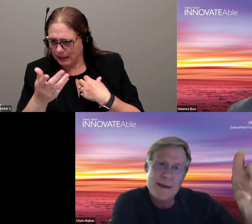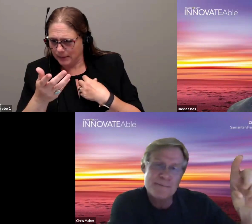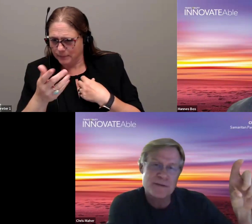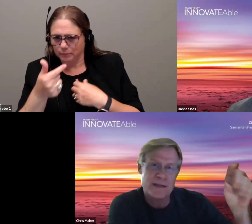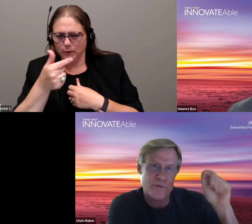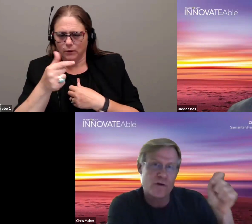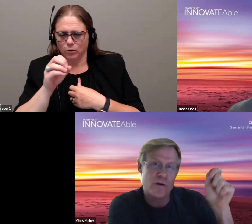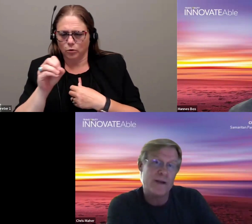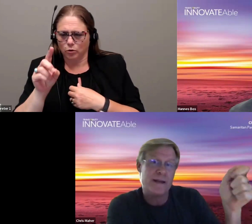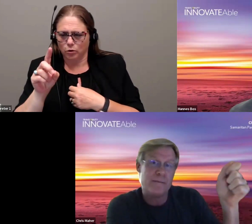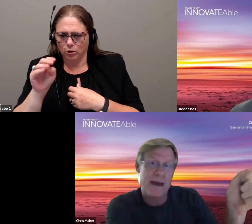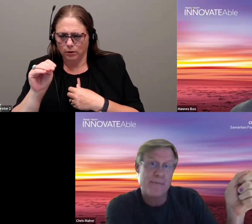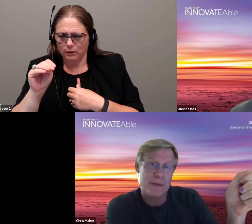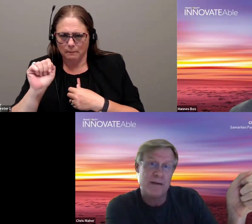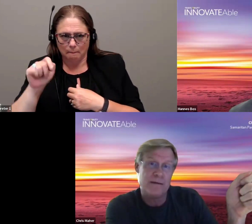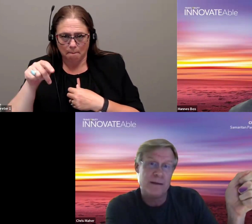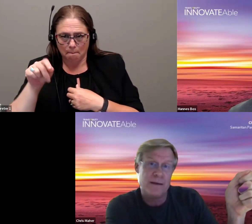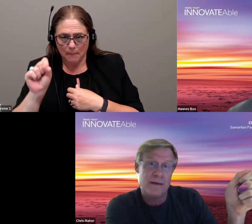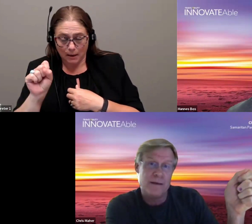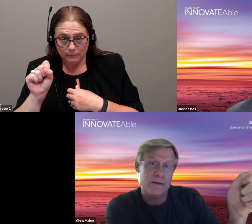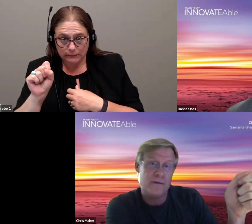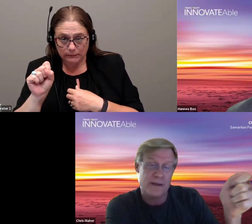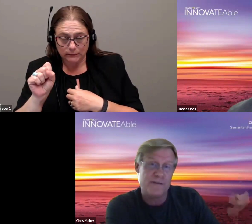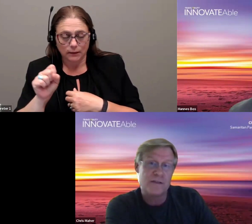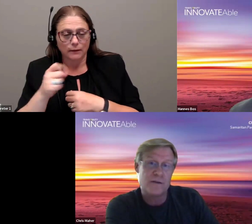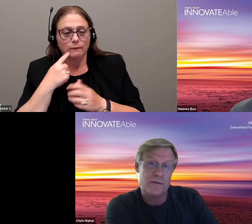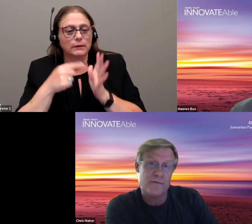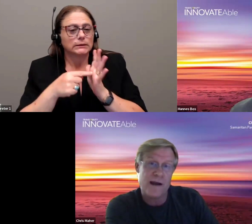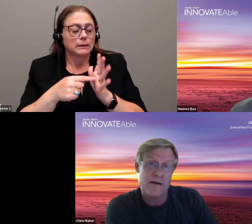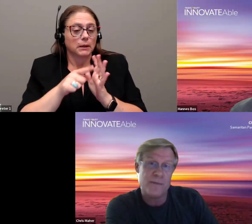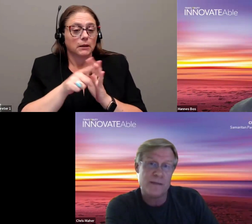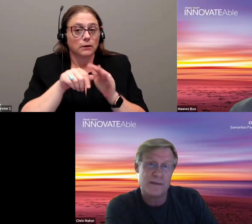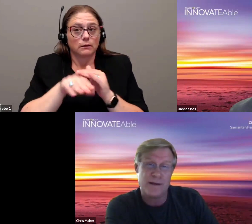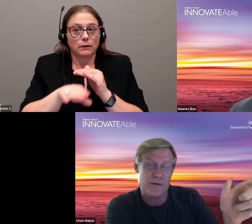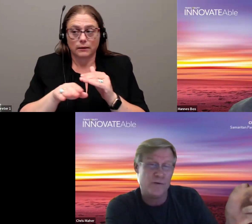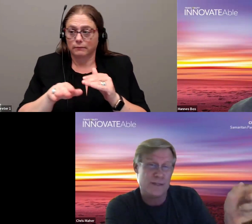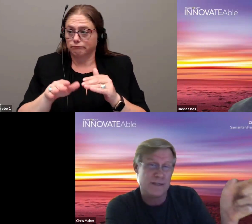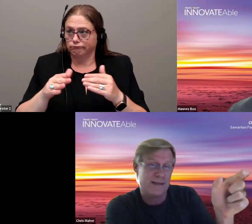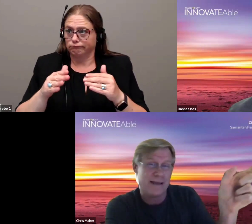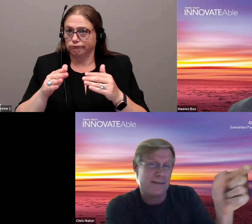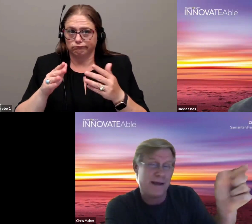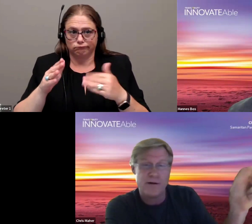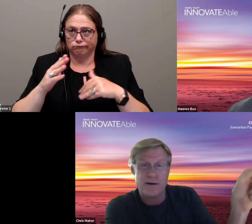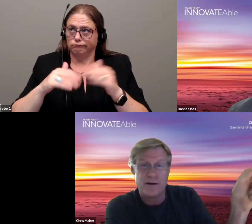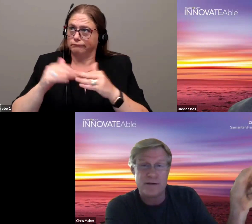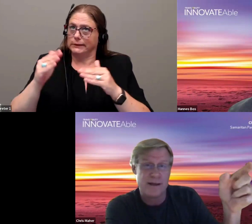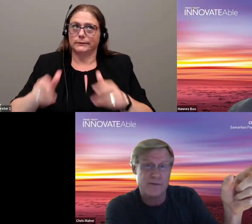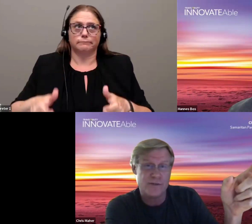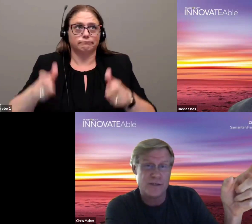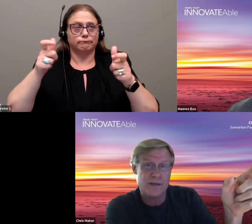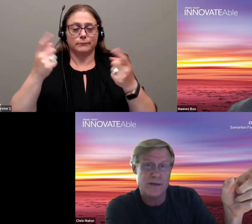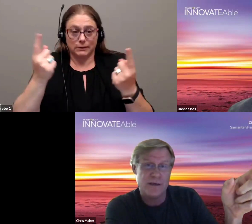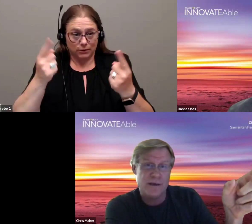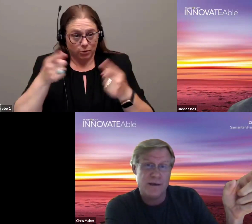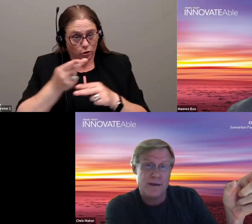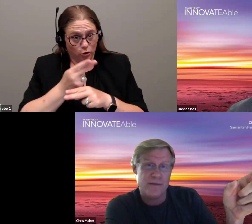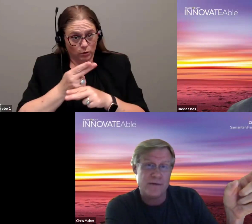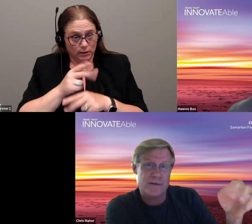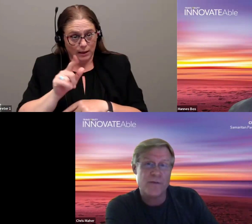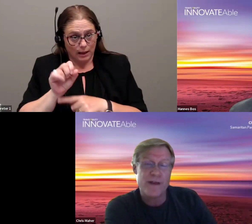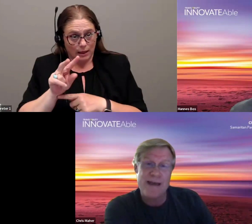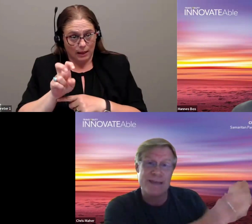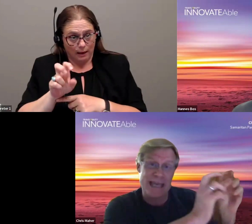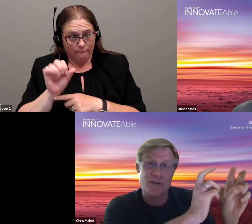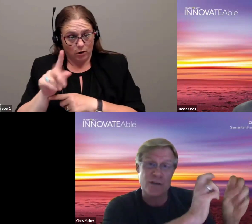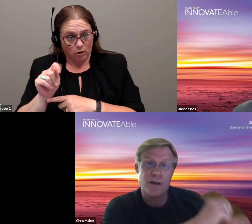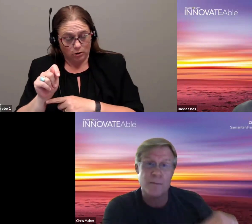Good Maps? Like if you're going in and mapping in like physical environments, are you using like that LiDAR technology? And there are